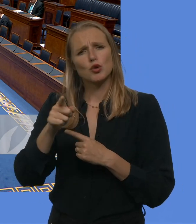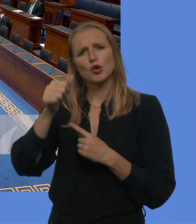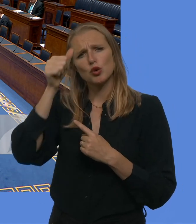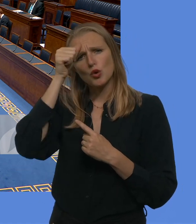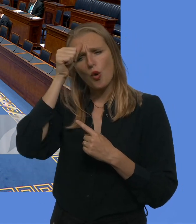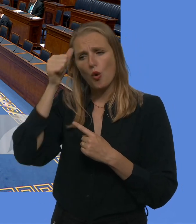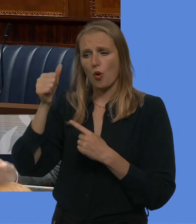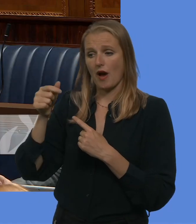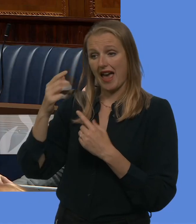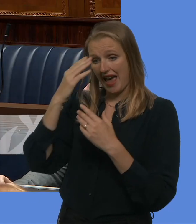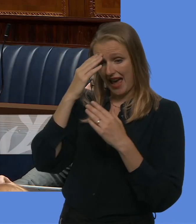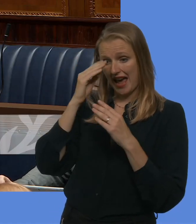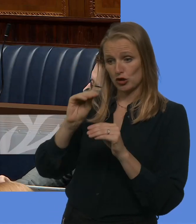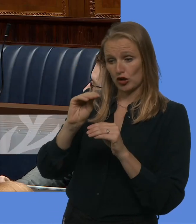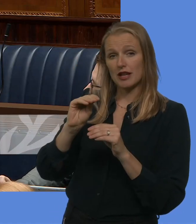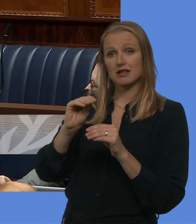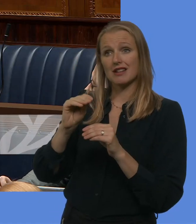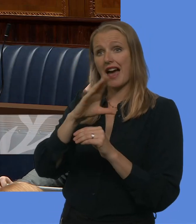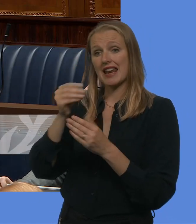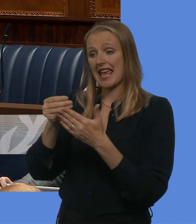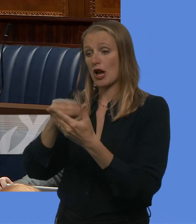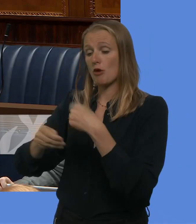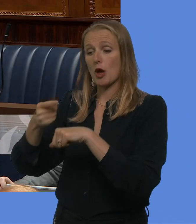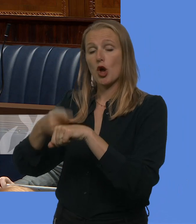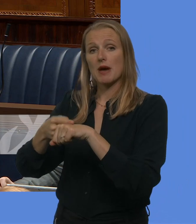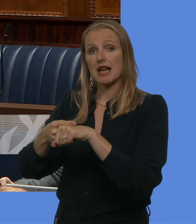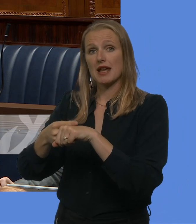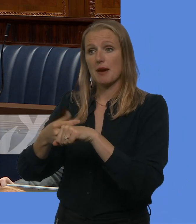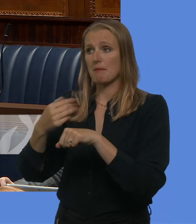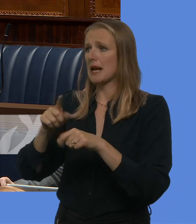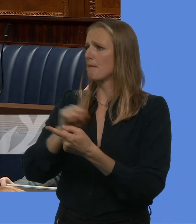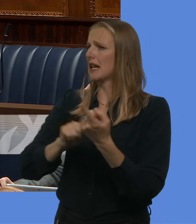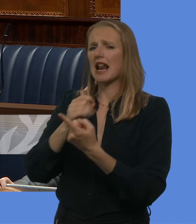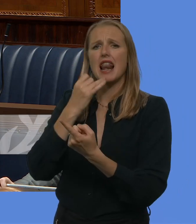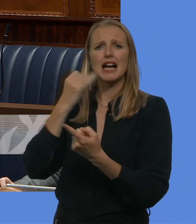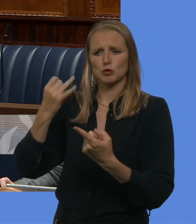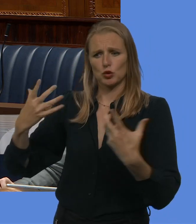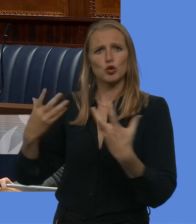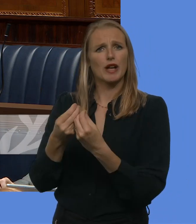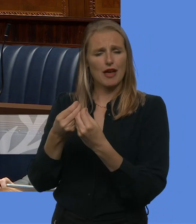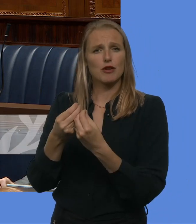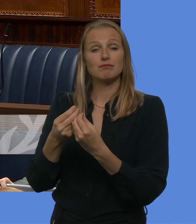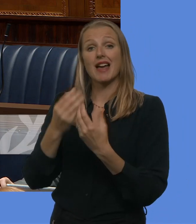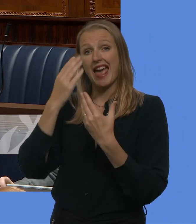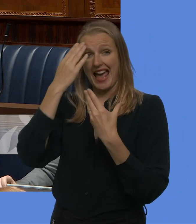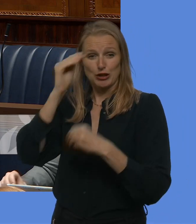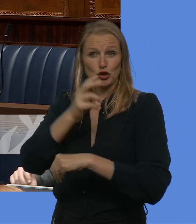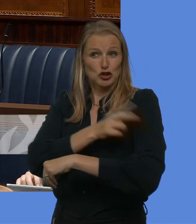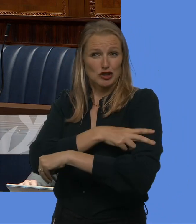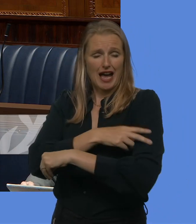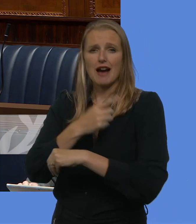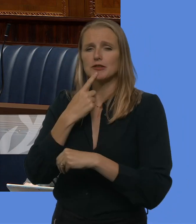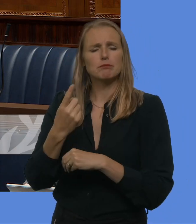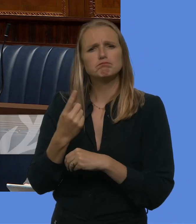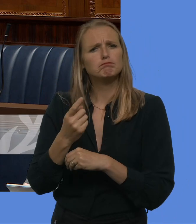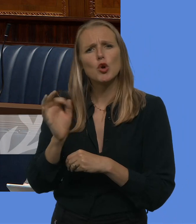Economy committees held a concurrent meeting last week in which education officials said there were currently no plans to